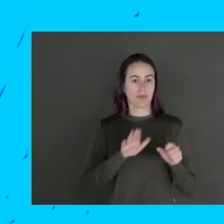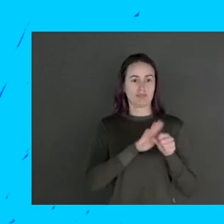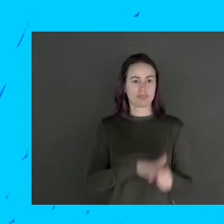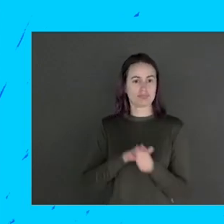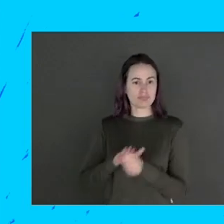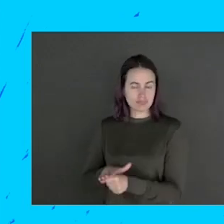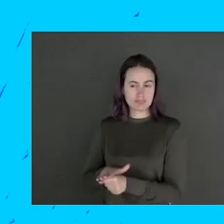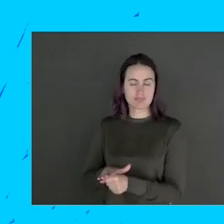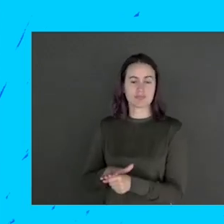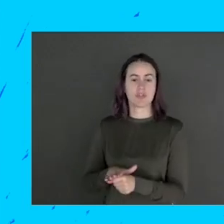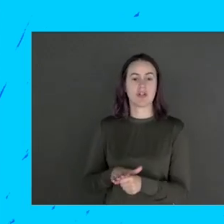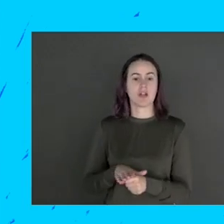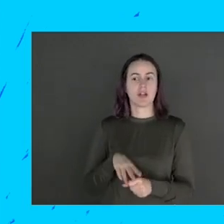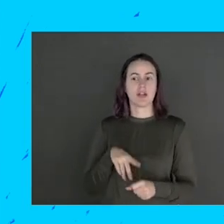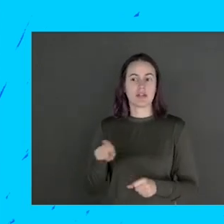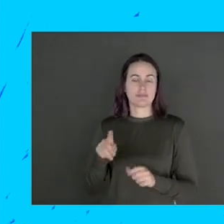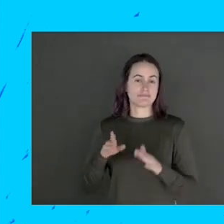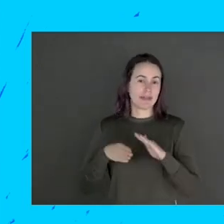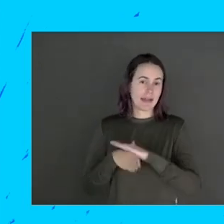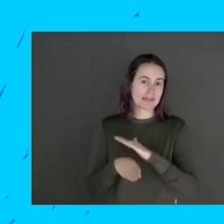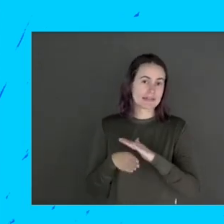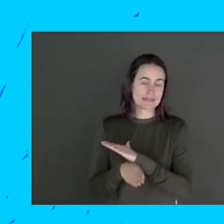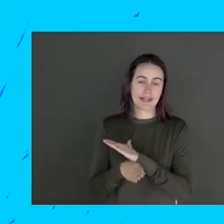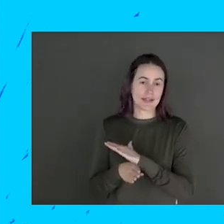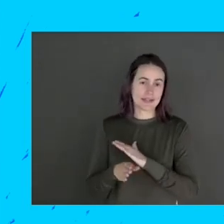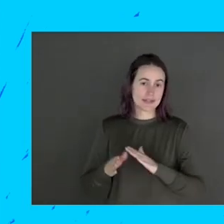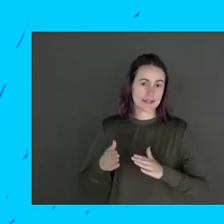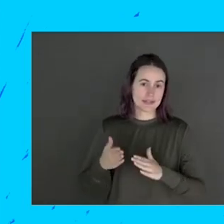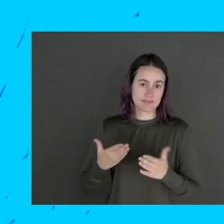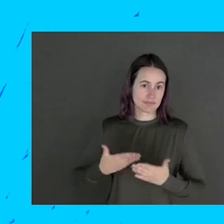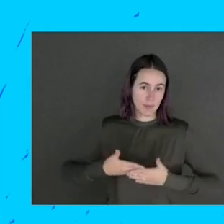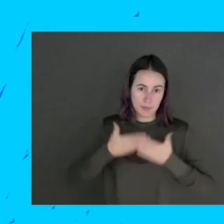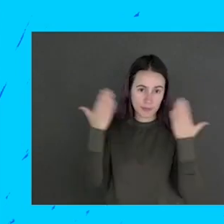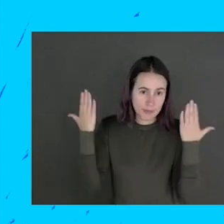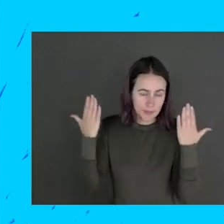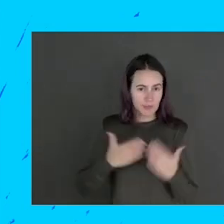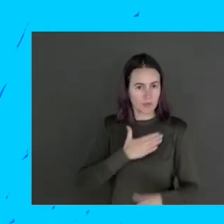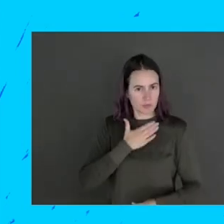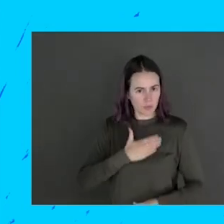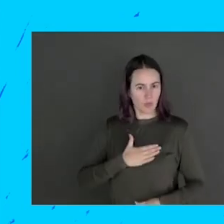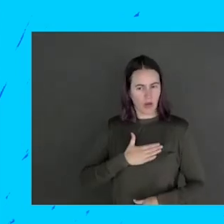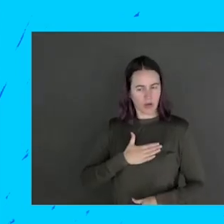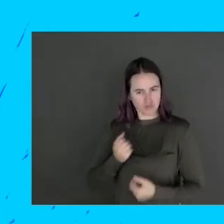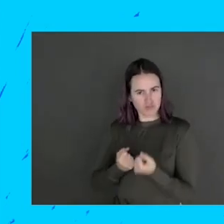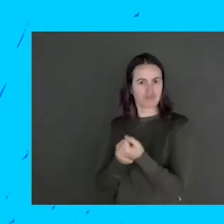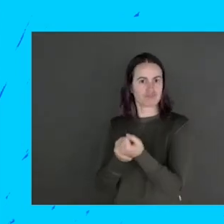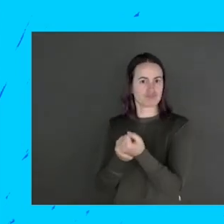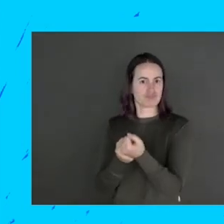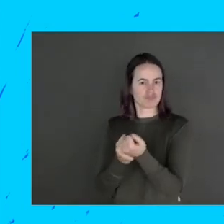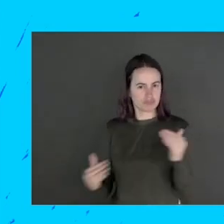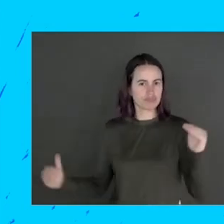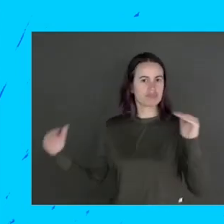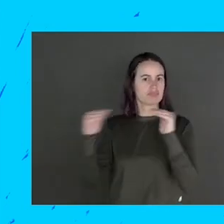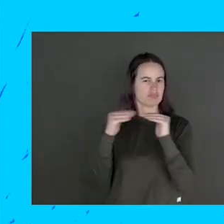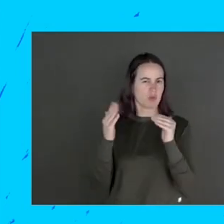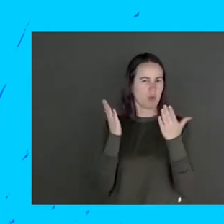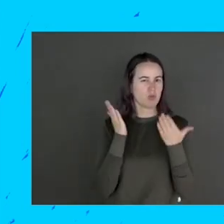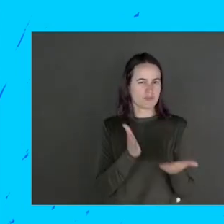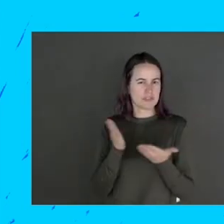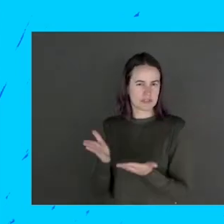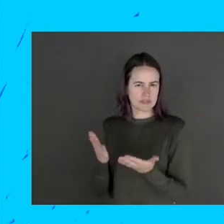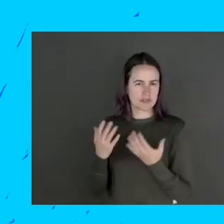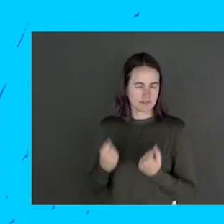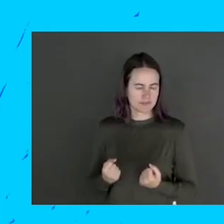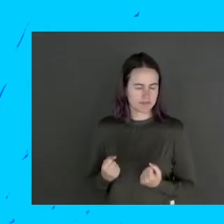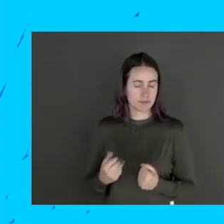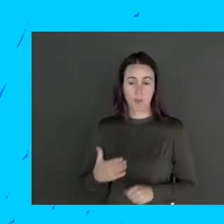do not usually have access can be treated and be provided with the services. So in short, all